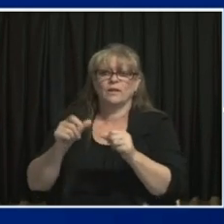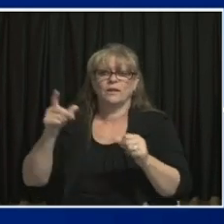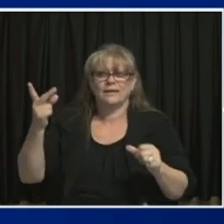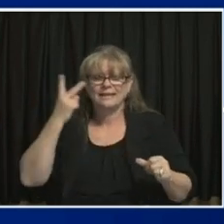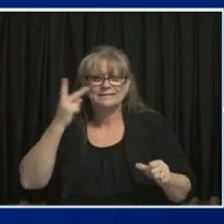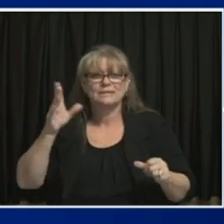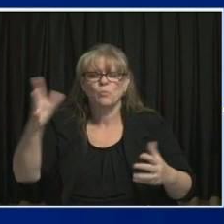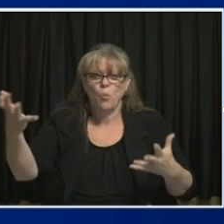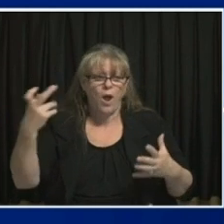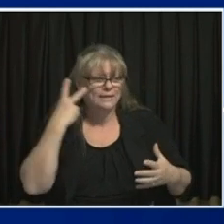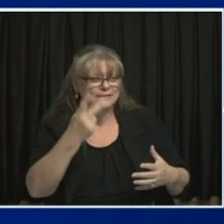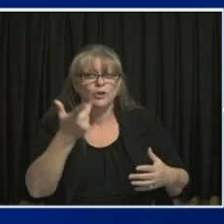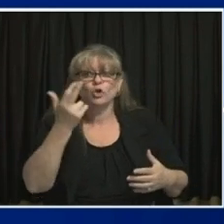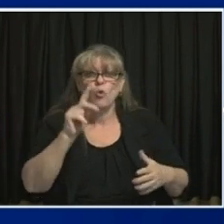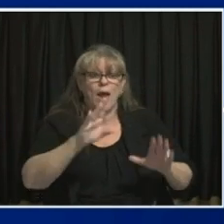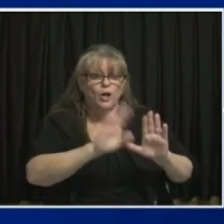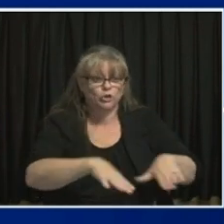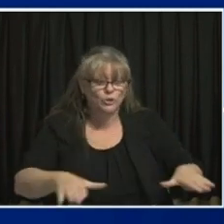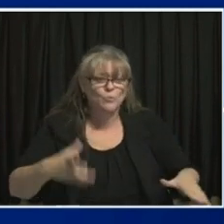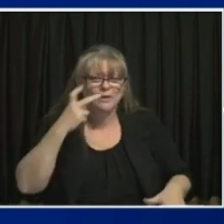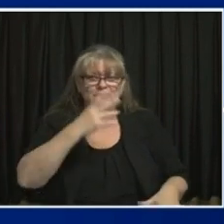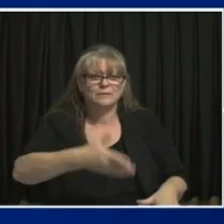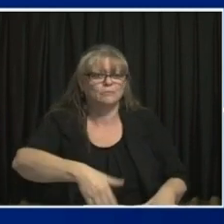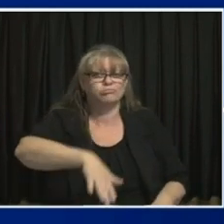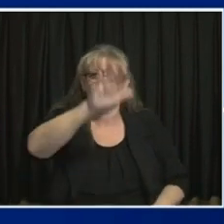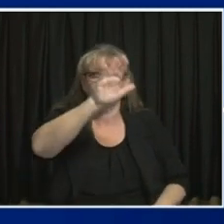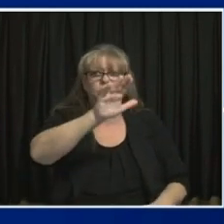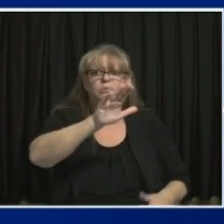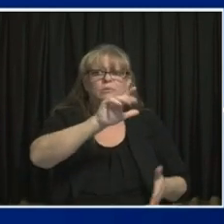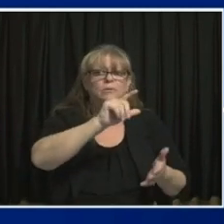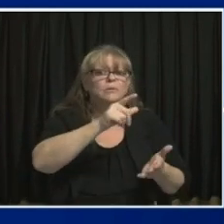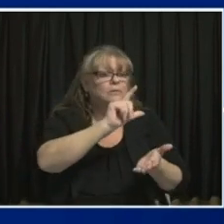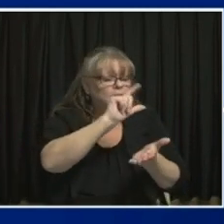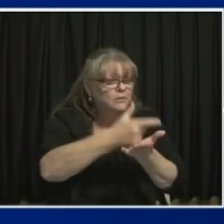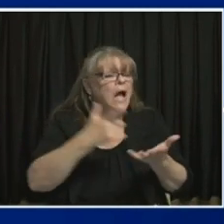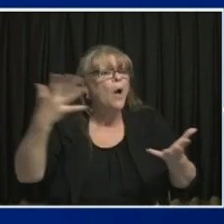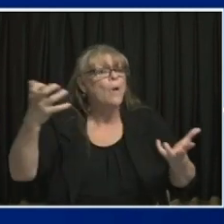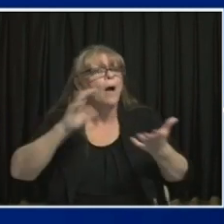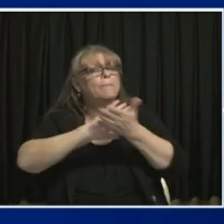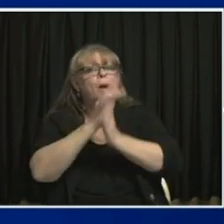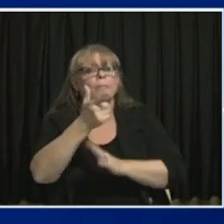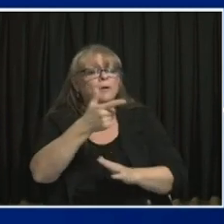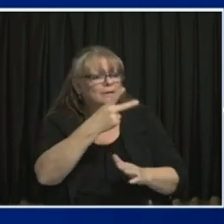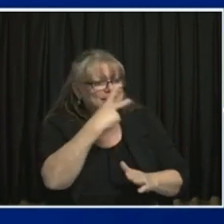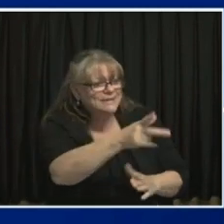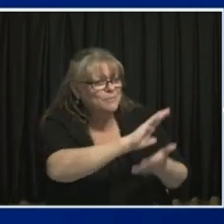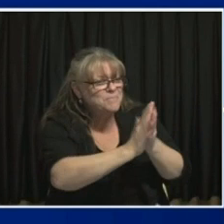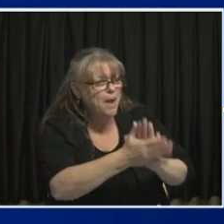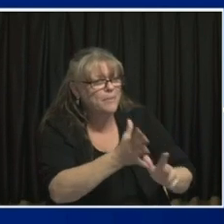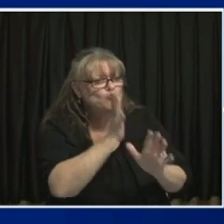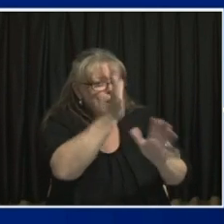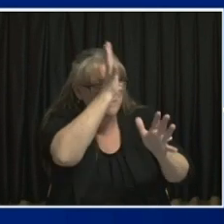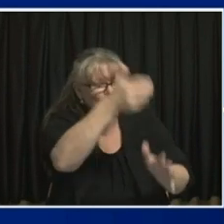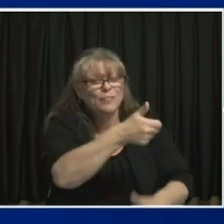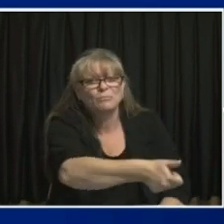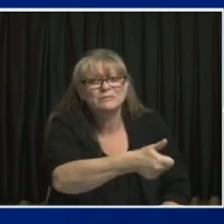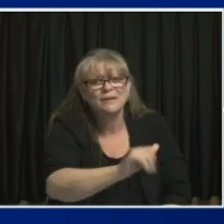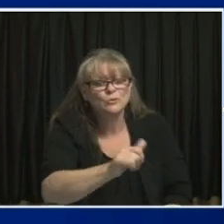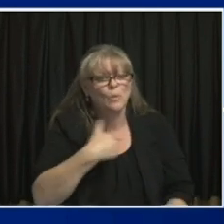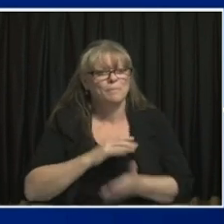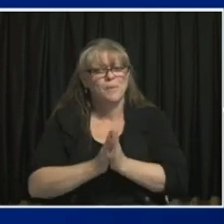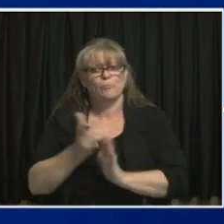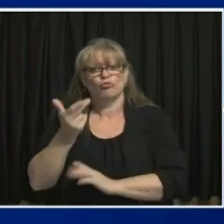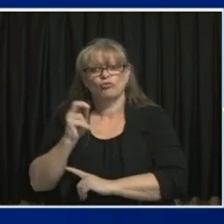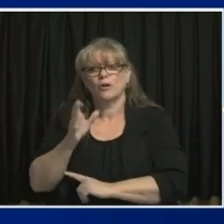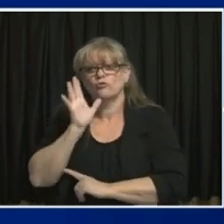someday. And so, yes, like most Coloradans, I didn't get to see her in person in April or May. And I didn't get to take her out